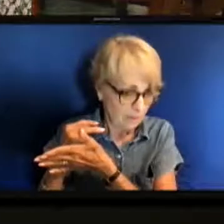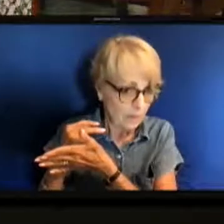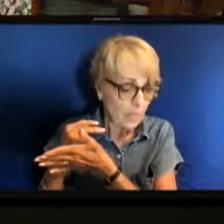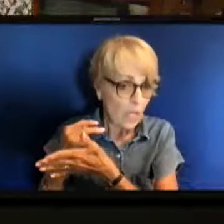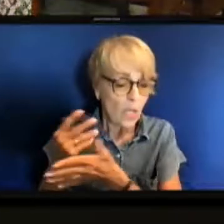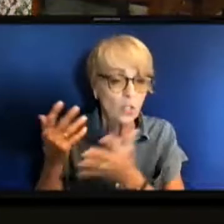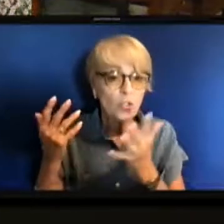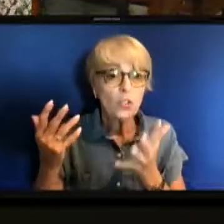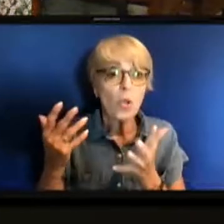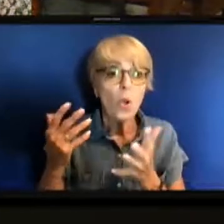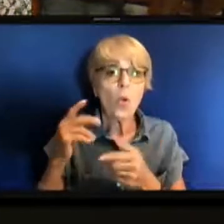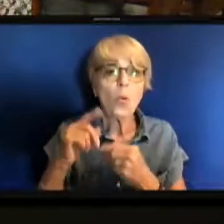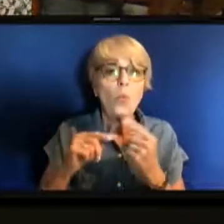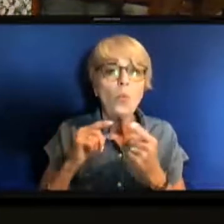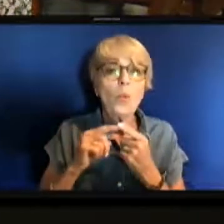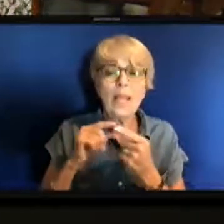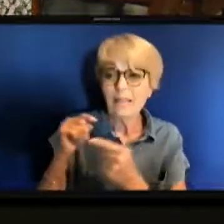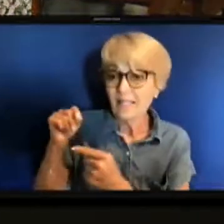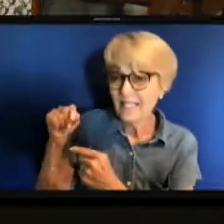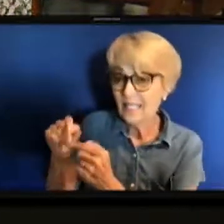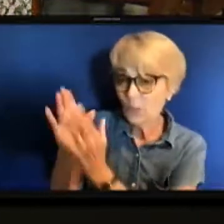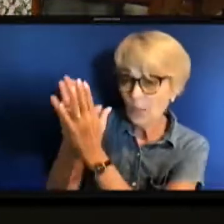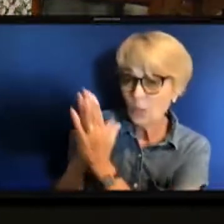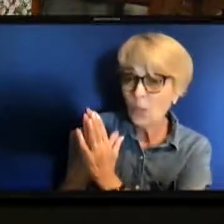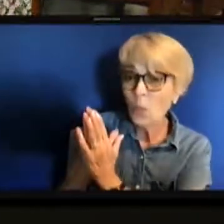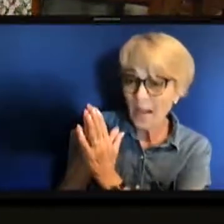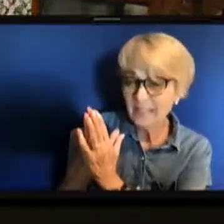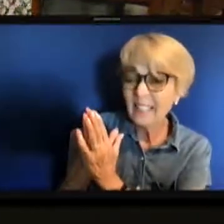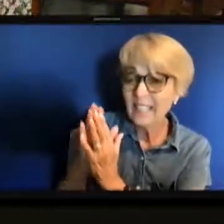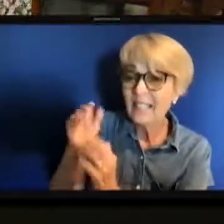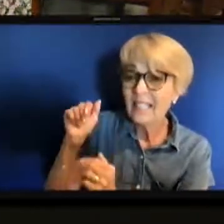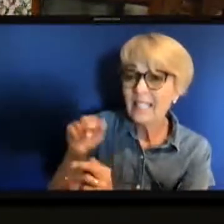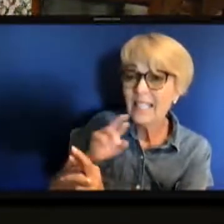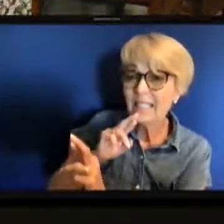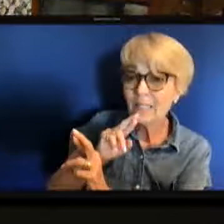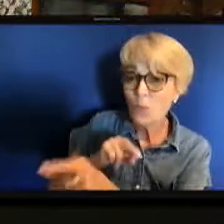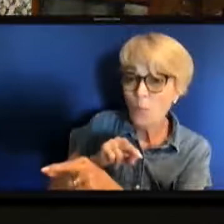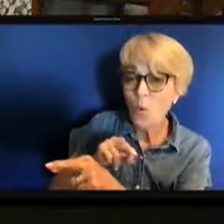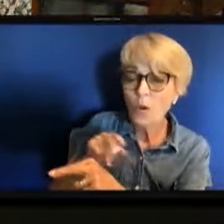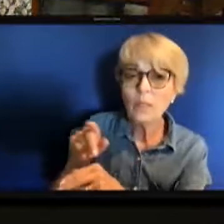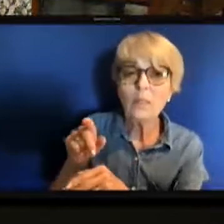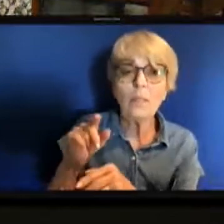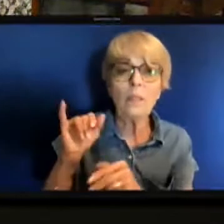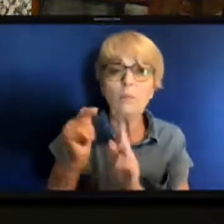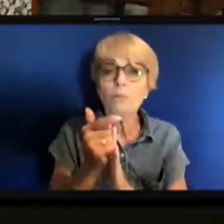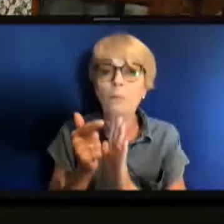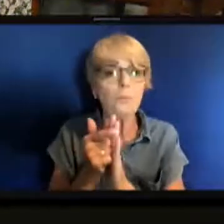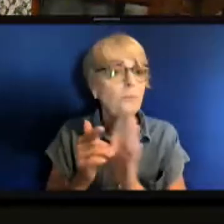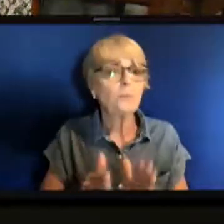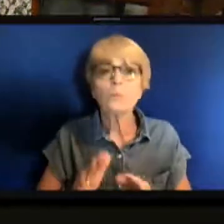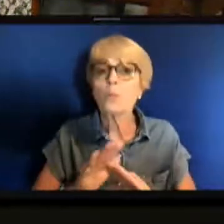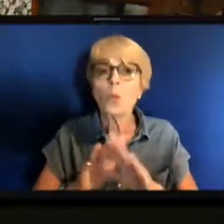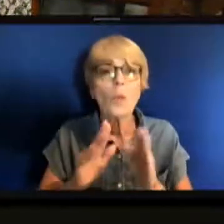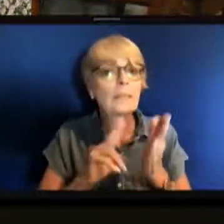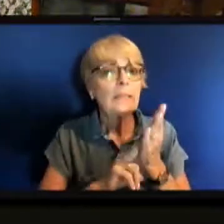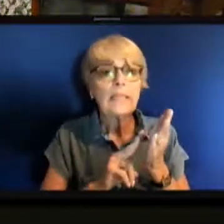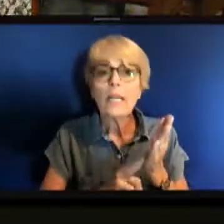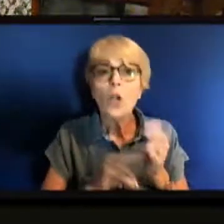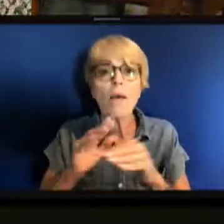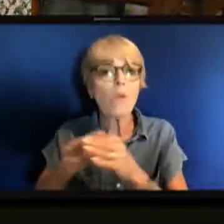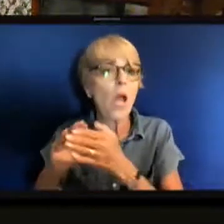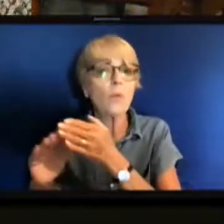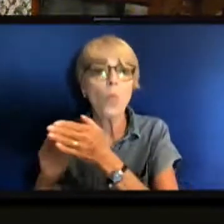So when this was requested, this report, the solicitor was not signing off on waivers.